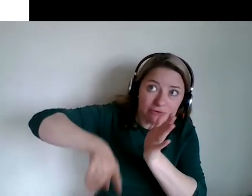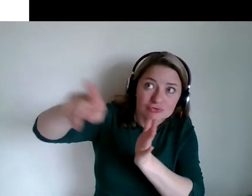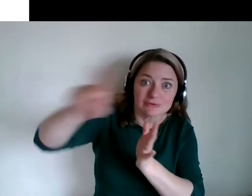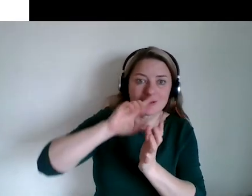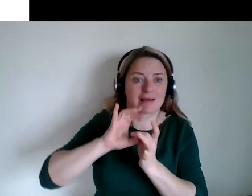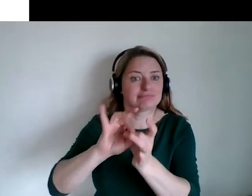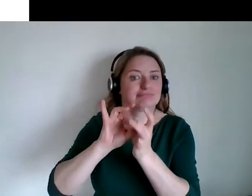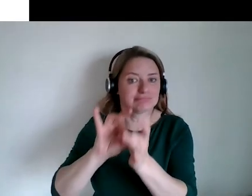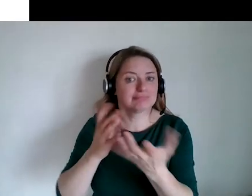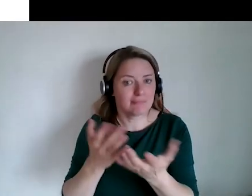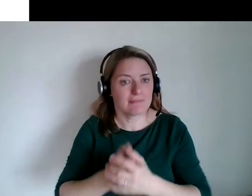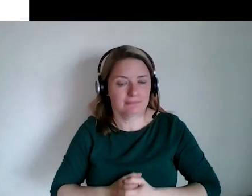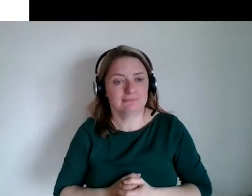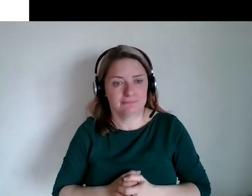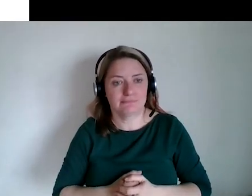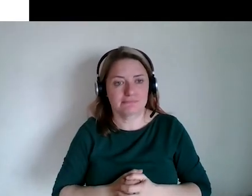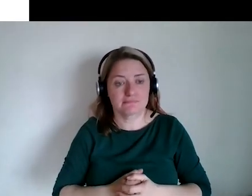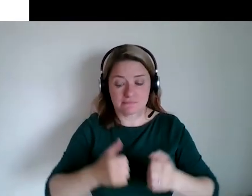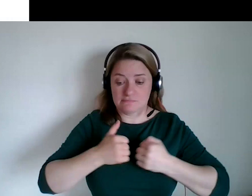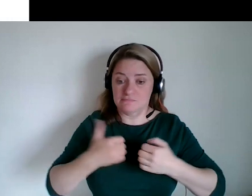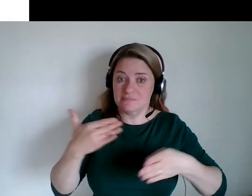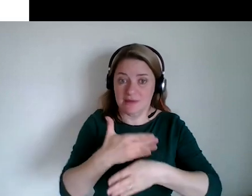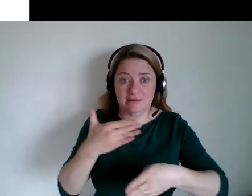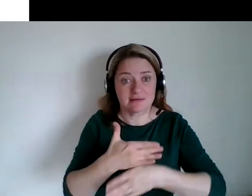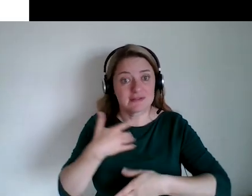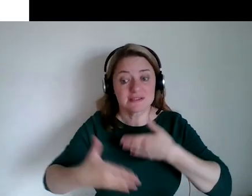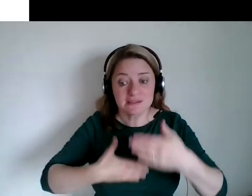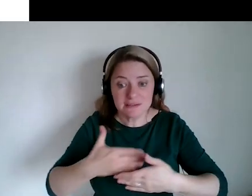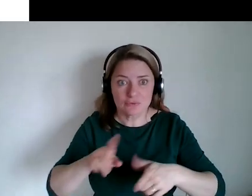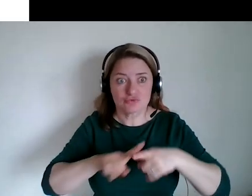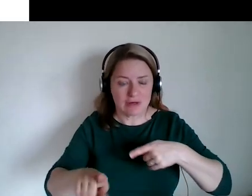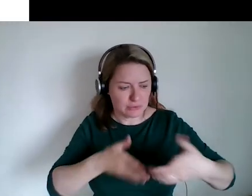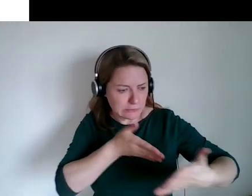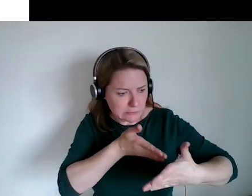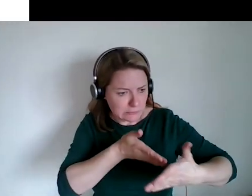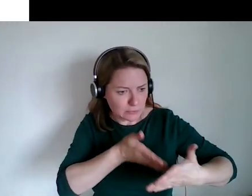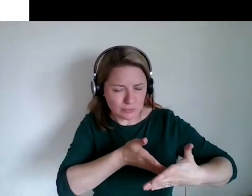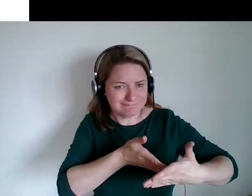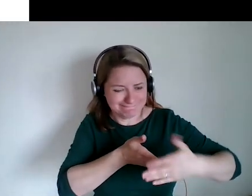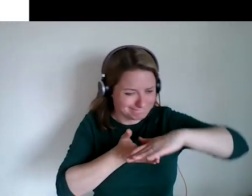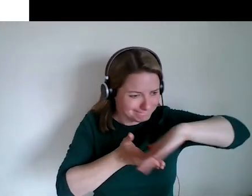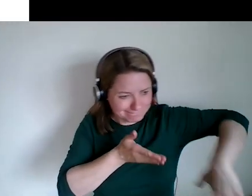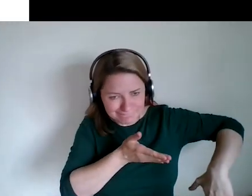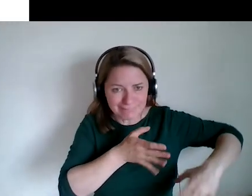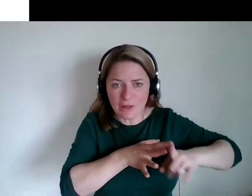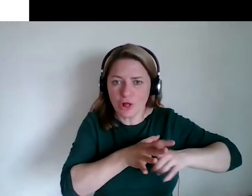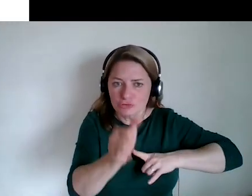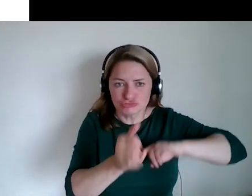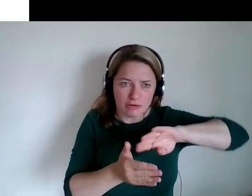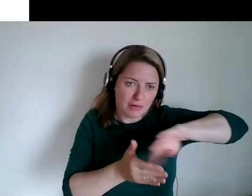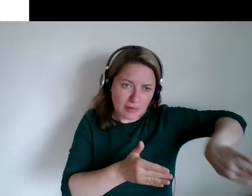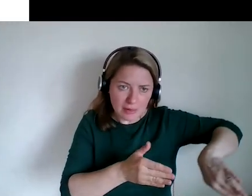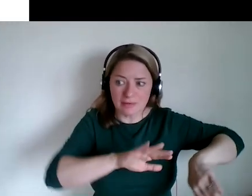the research space. Our activities are seeking to overcome those barriers that are cultural